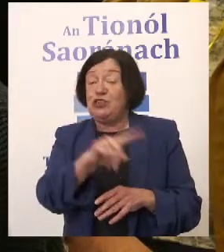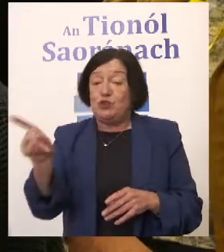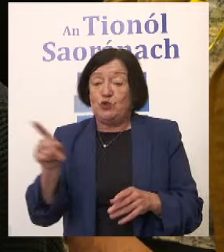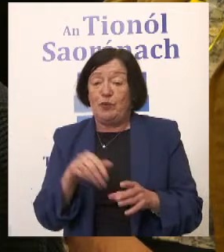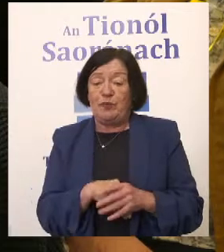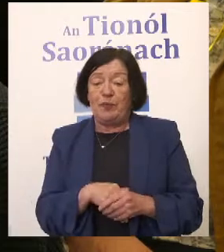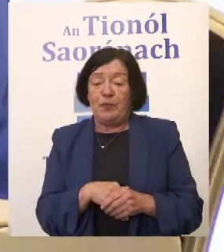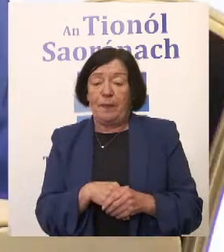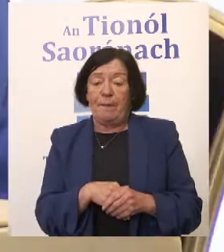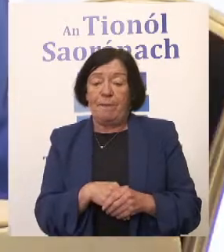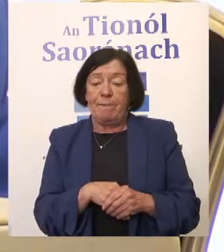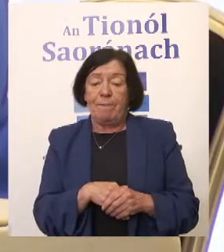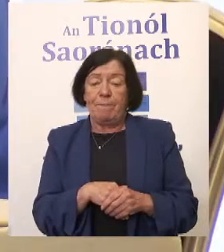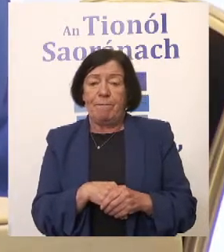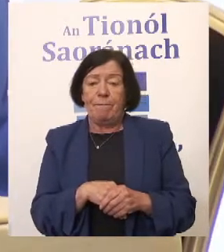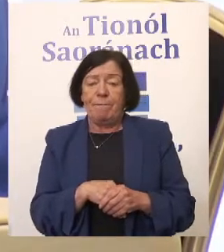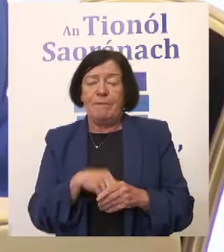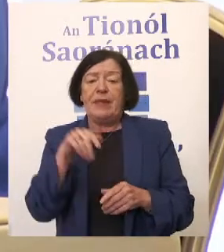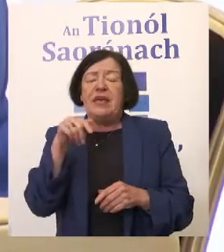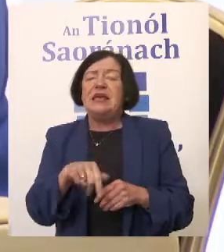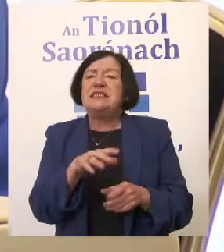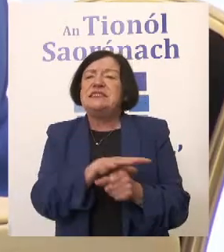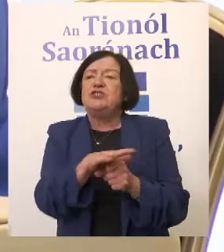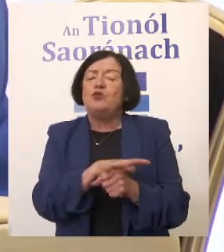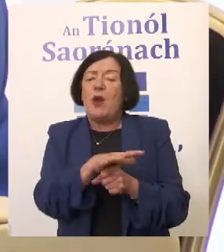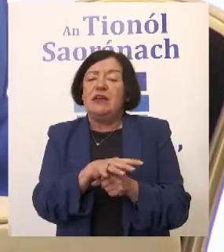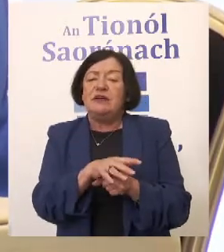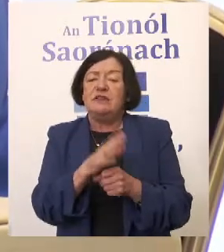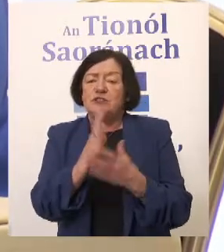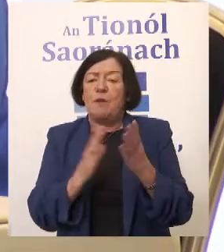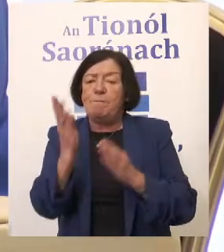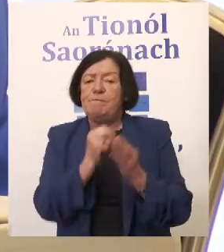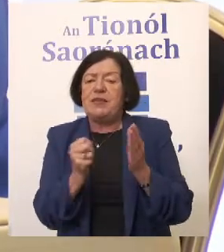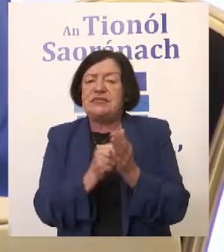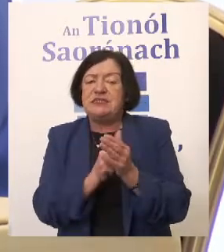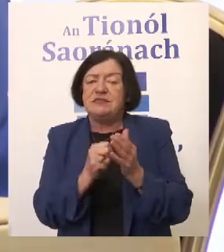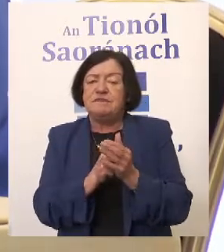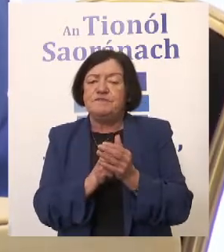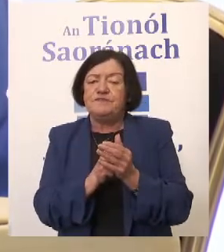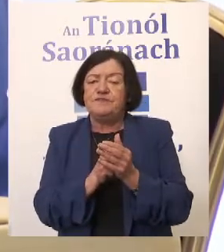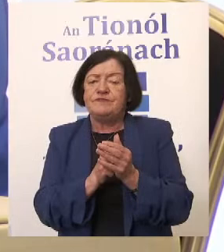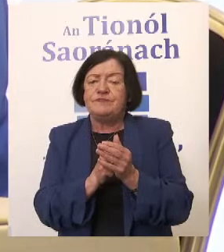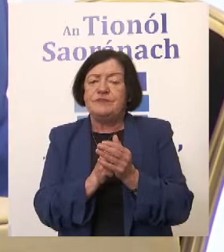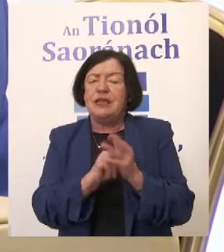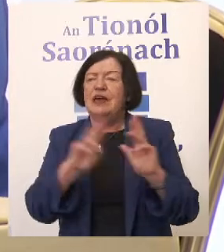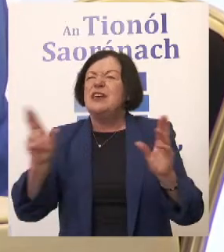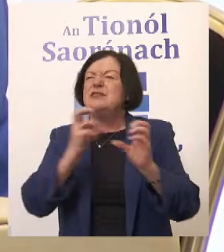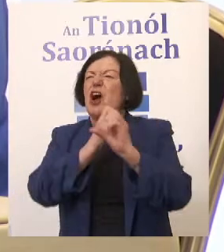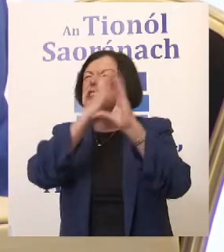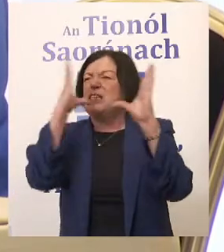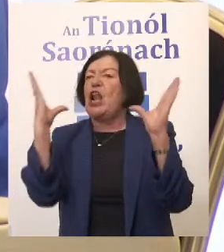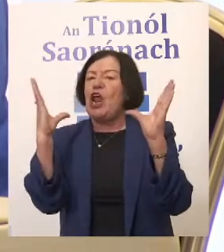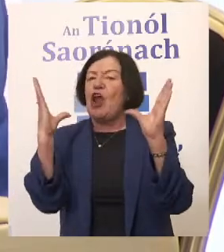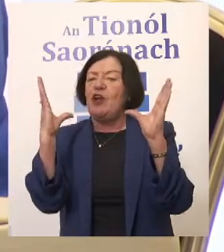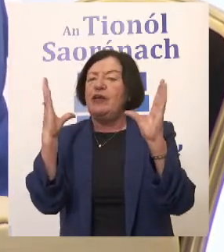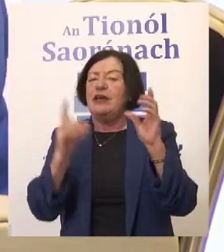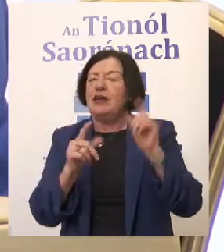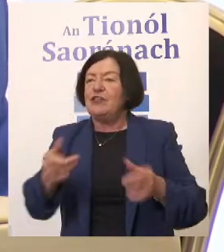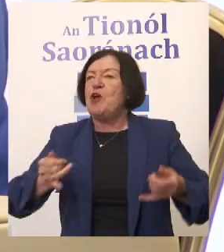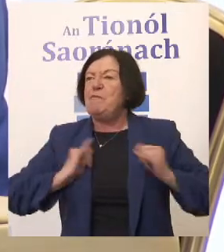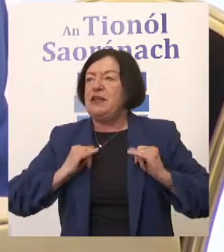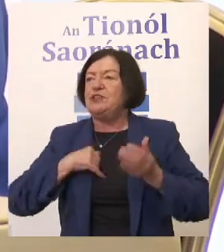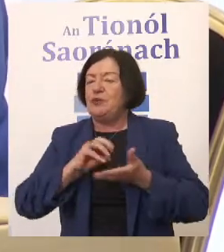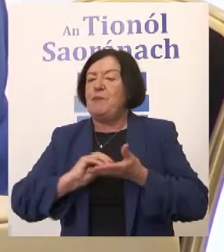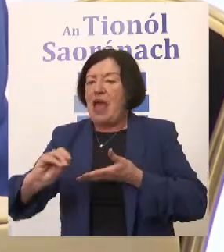But it's also the case that, you know, some businesses, it's not as clear cut in terms of their ability to